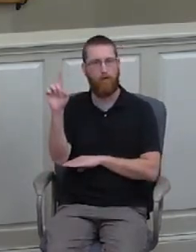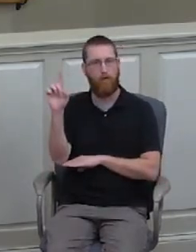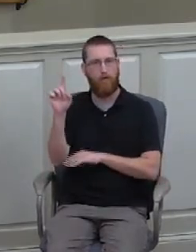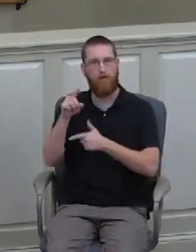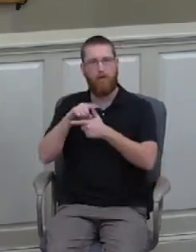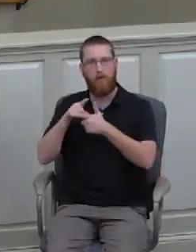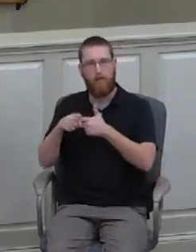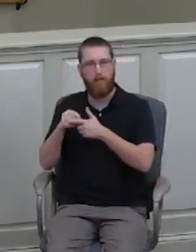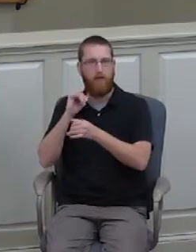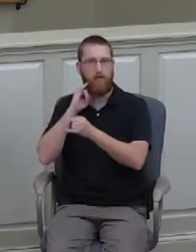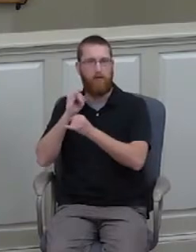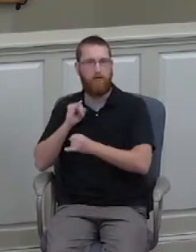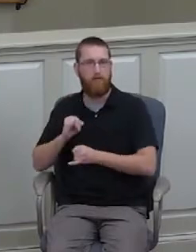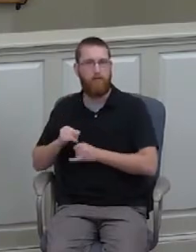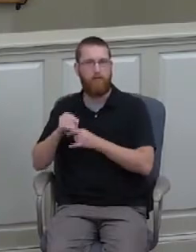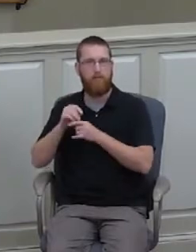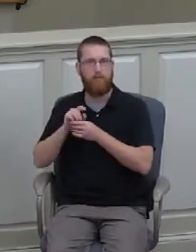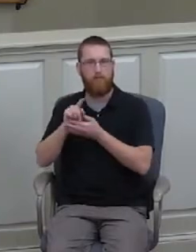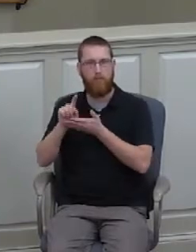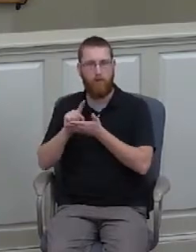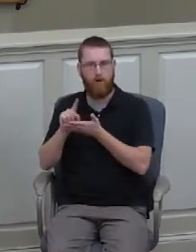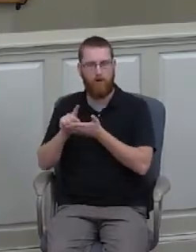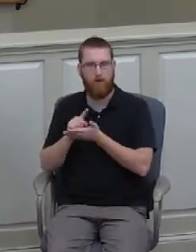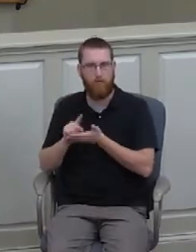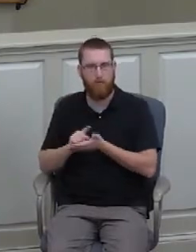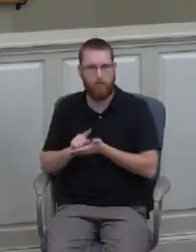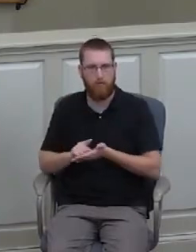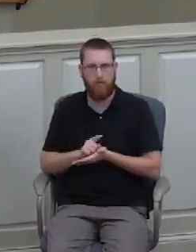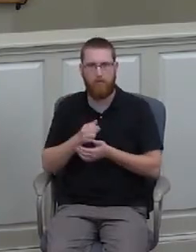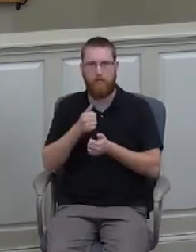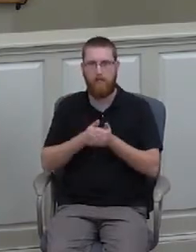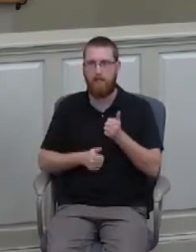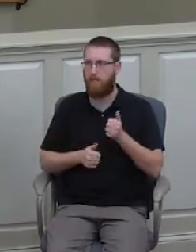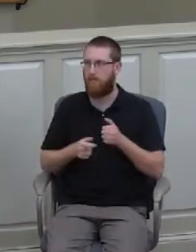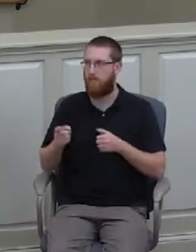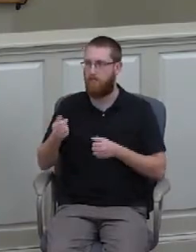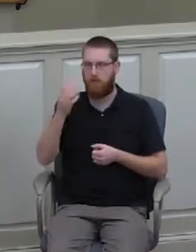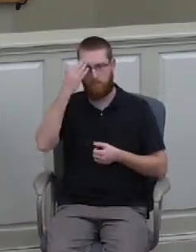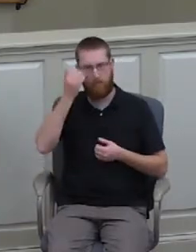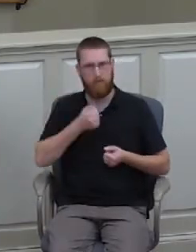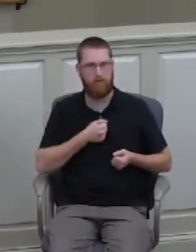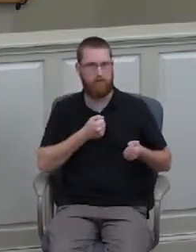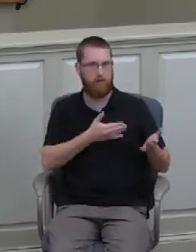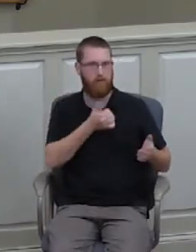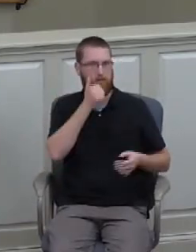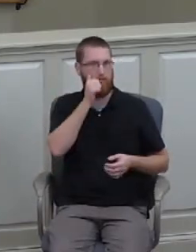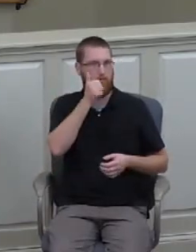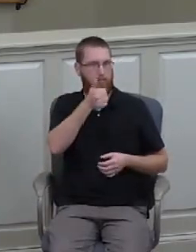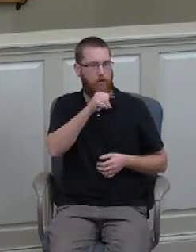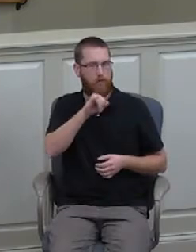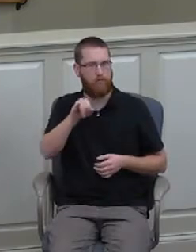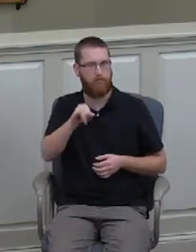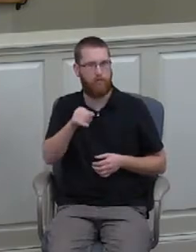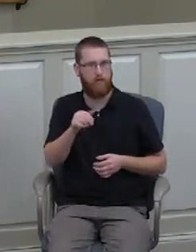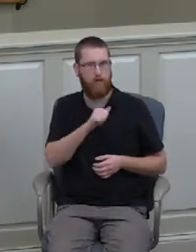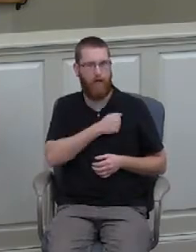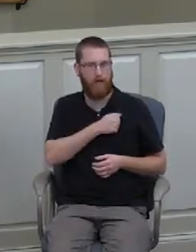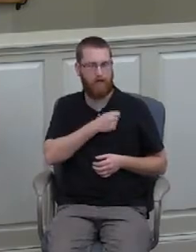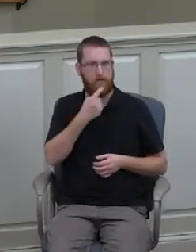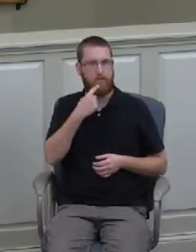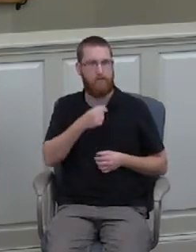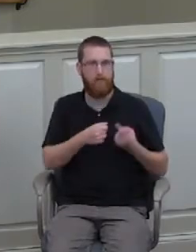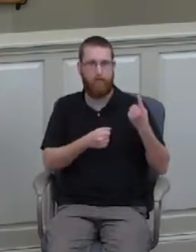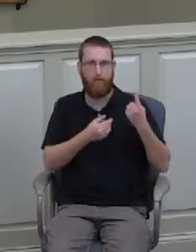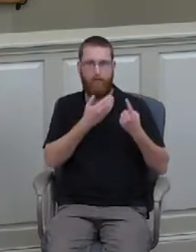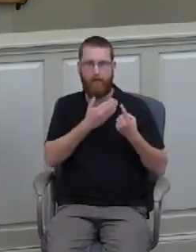then individual interviews of an hour. Well, that's why I suggested the 24th tomorrow, when we have 1 item, which we're